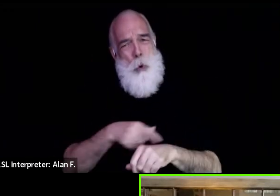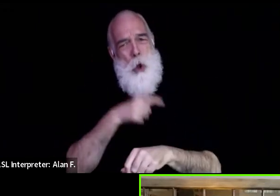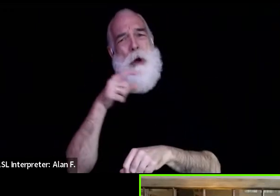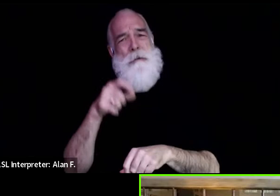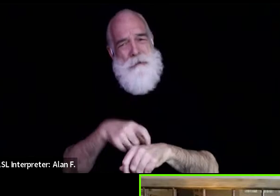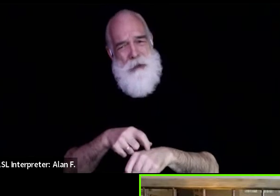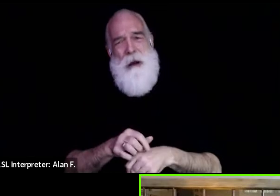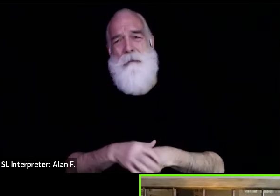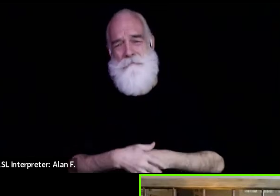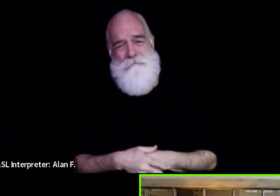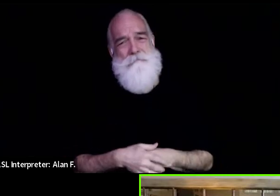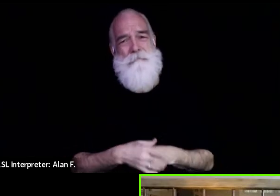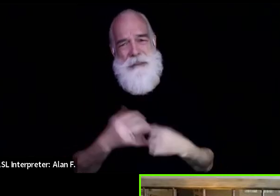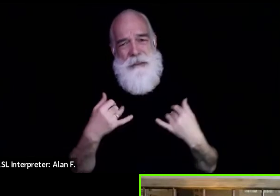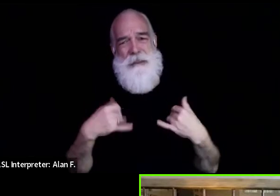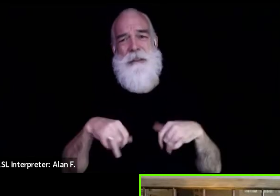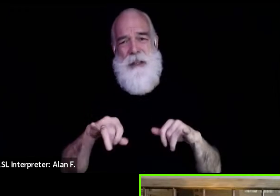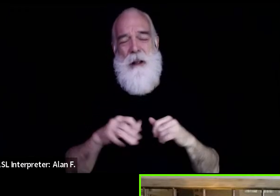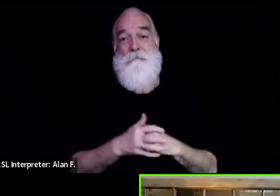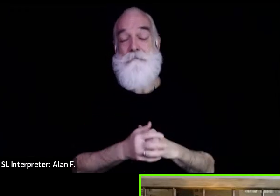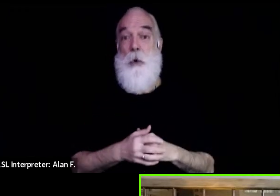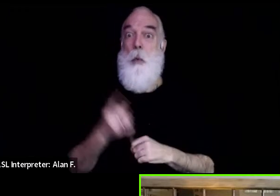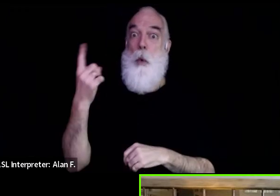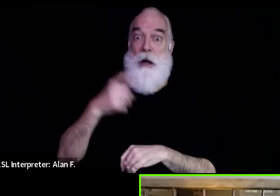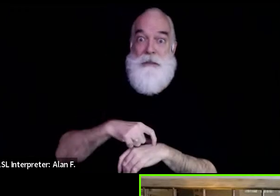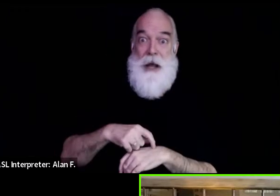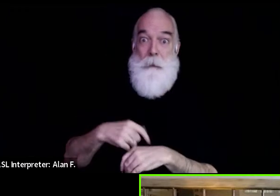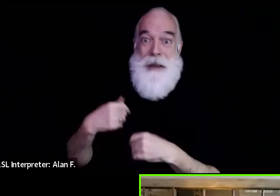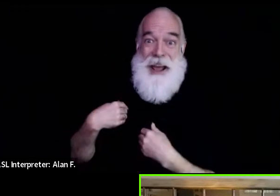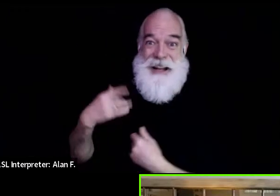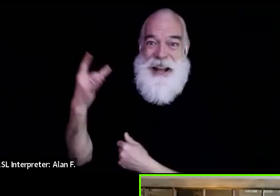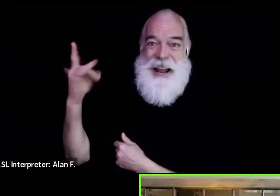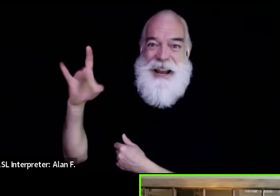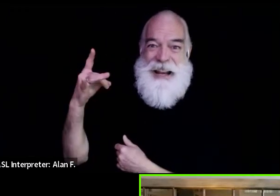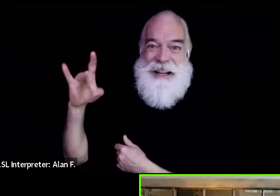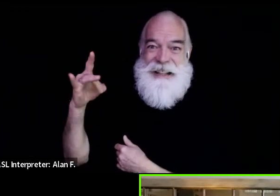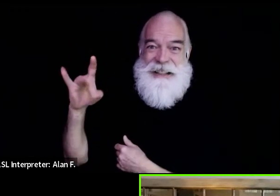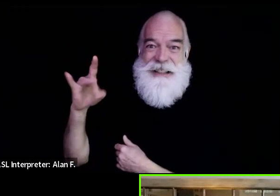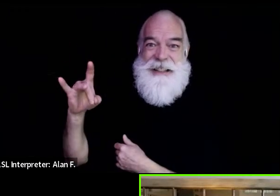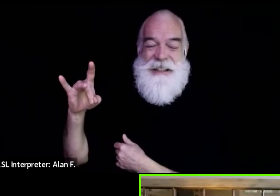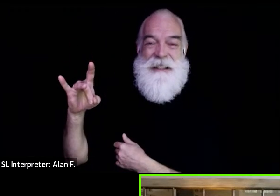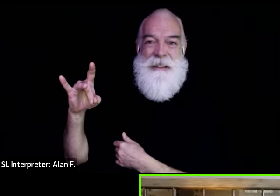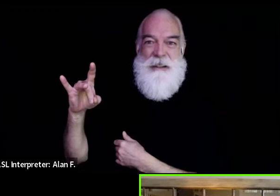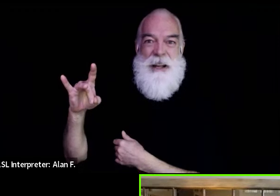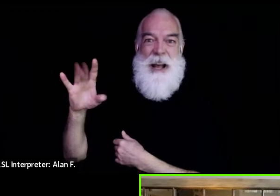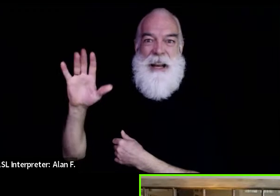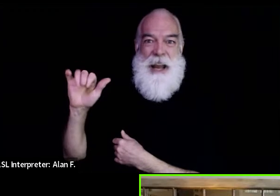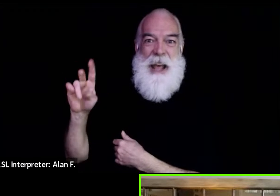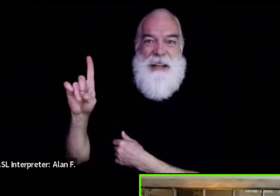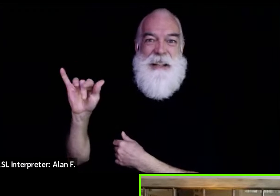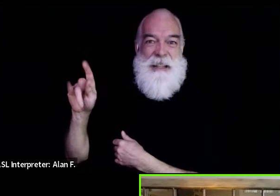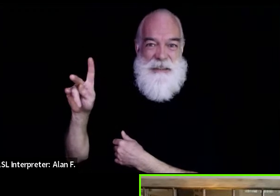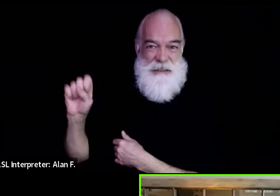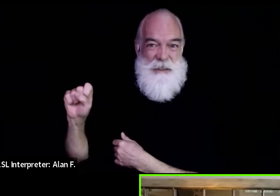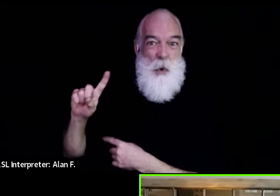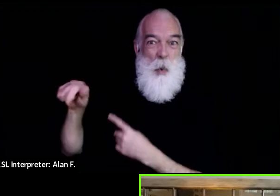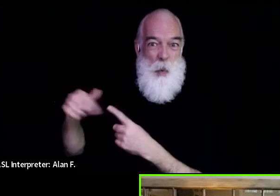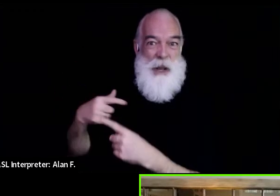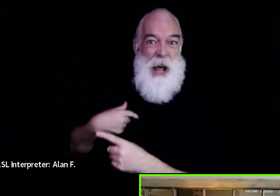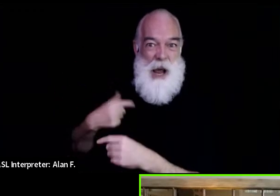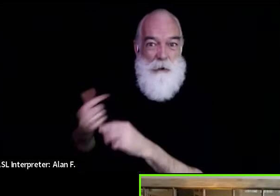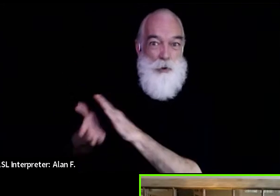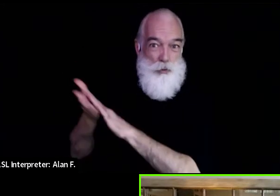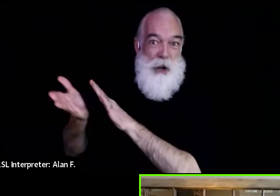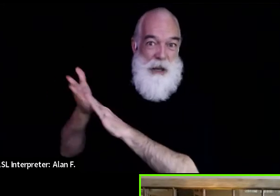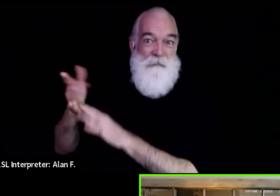were at one point, I believe, 18 candidates. And as the field began to narrow down, a gentleman by the name of